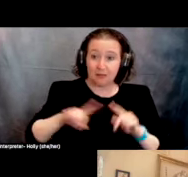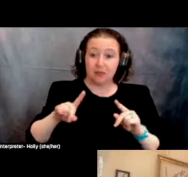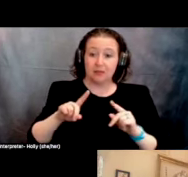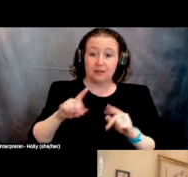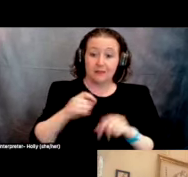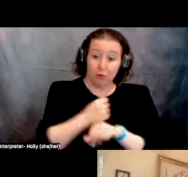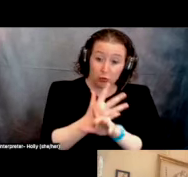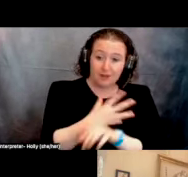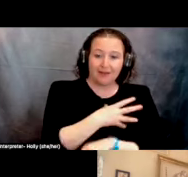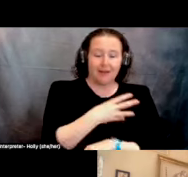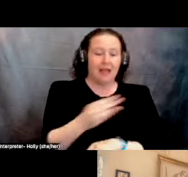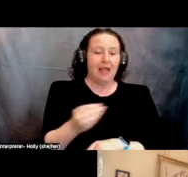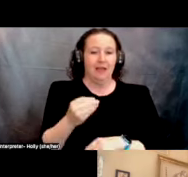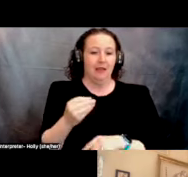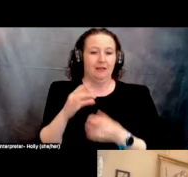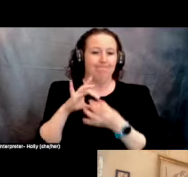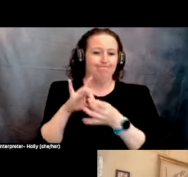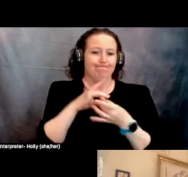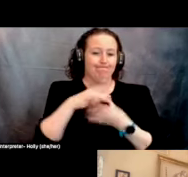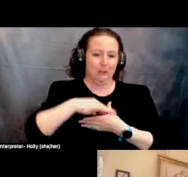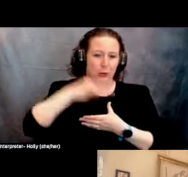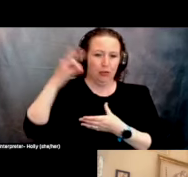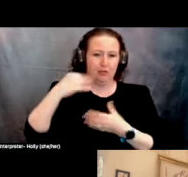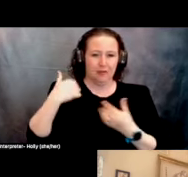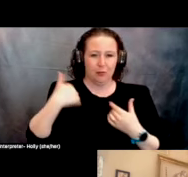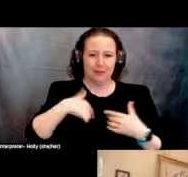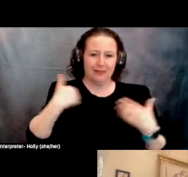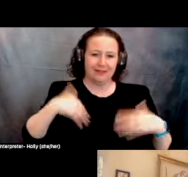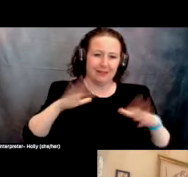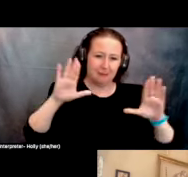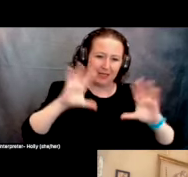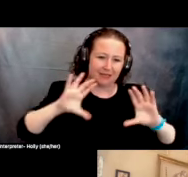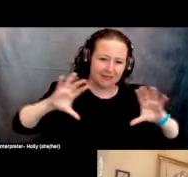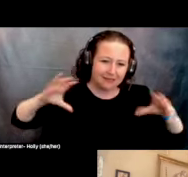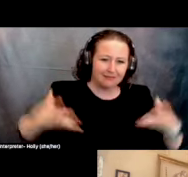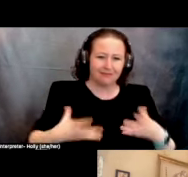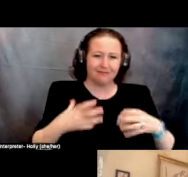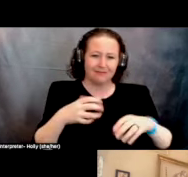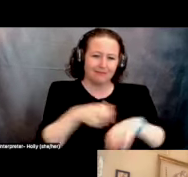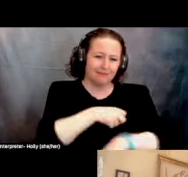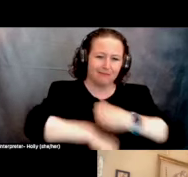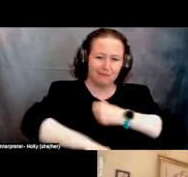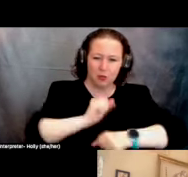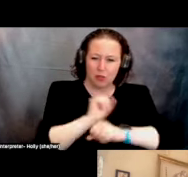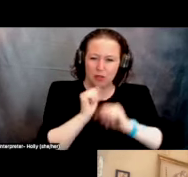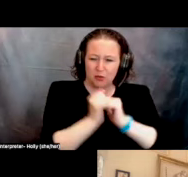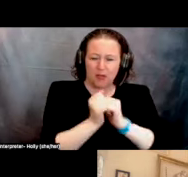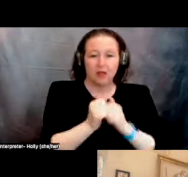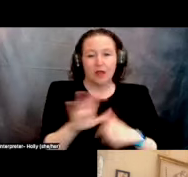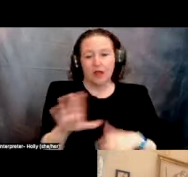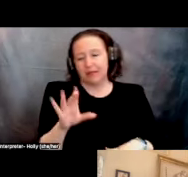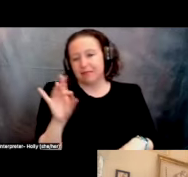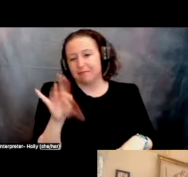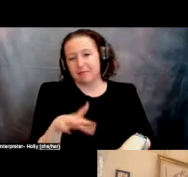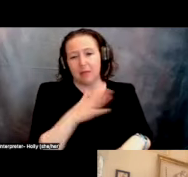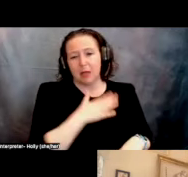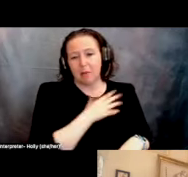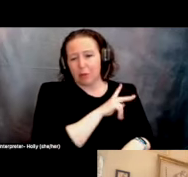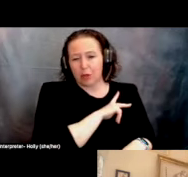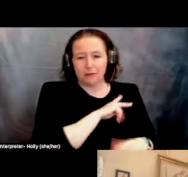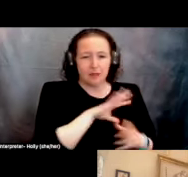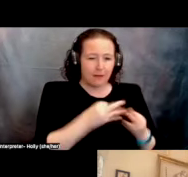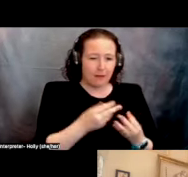and all the amazing force that we are. I guess like just to, for like little starters, things from like my personal or family history, like I have